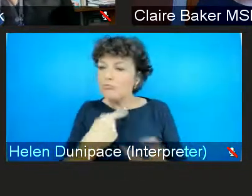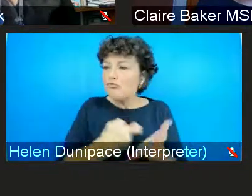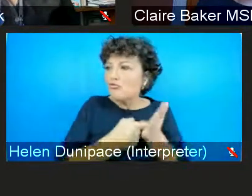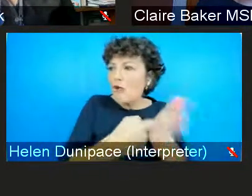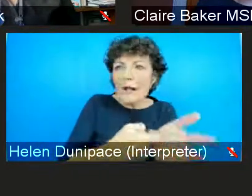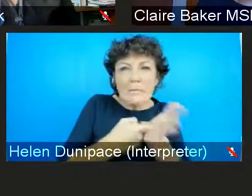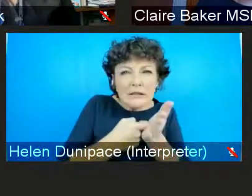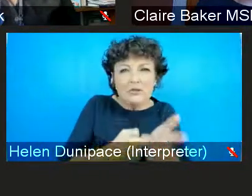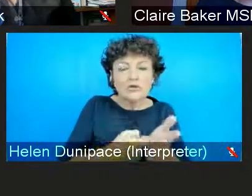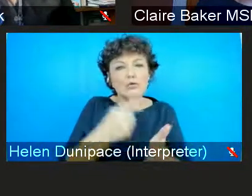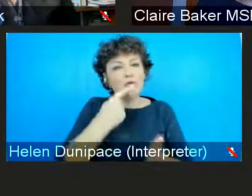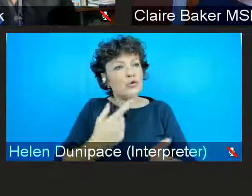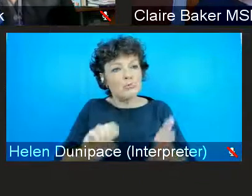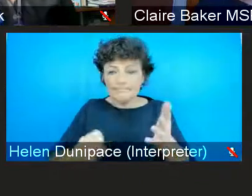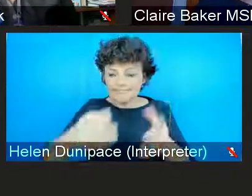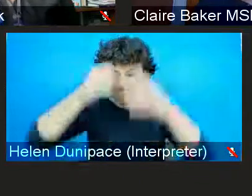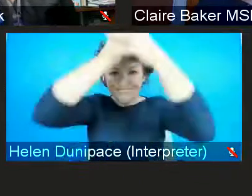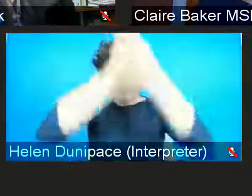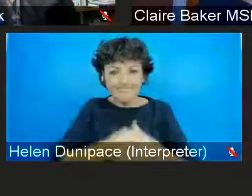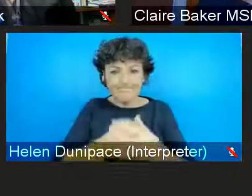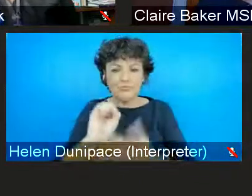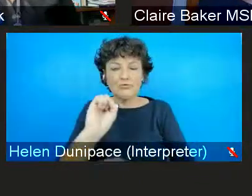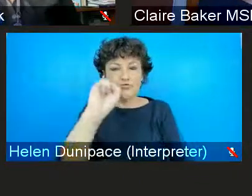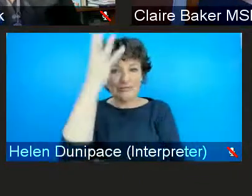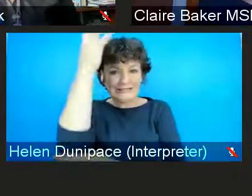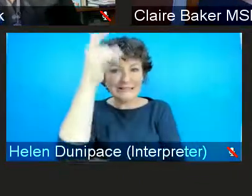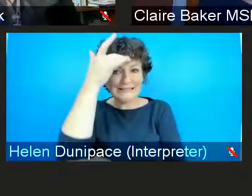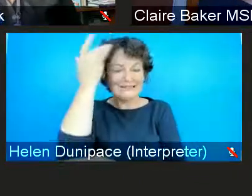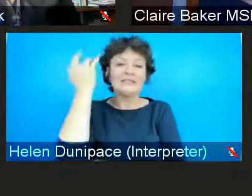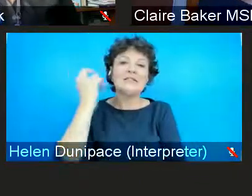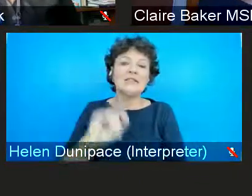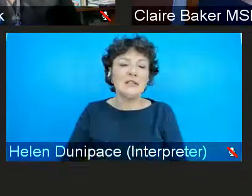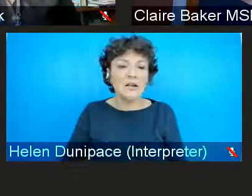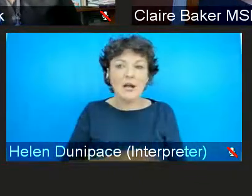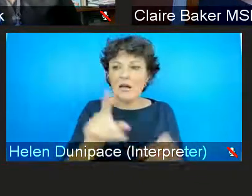are to plant more trees, but there's also issues around,